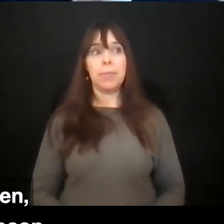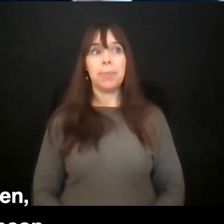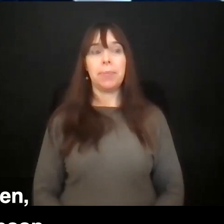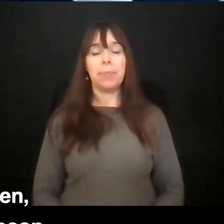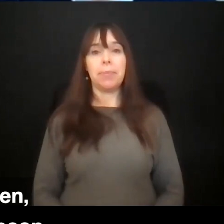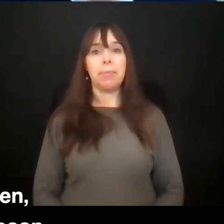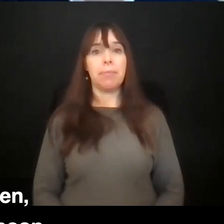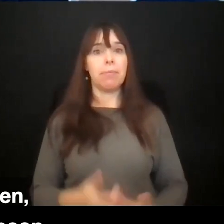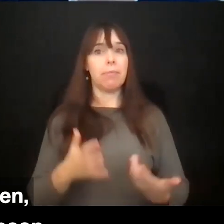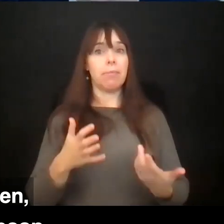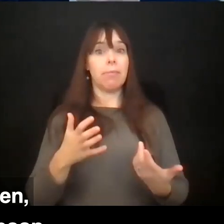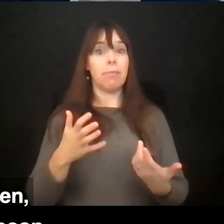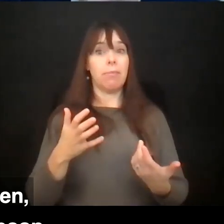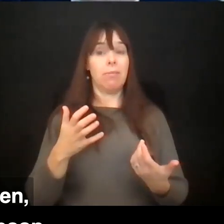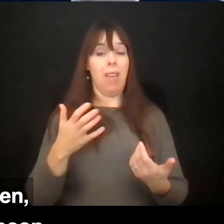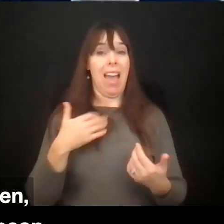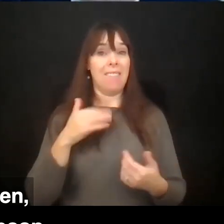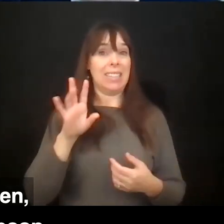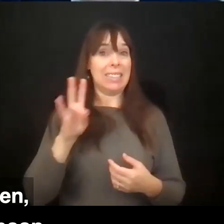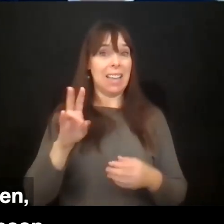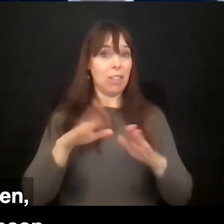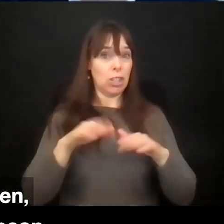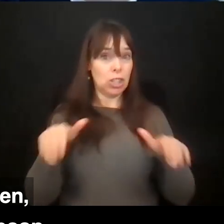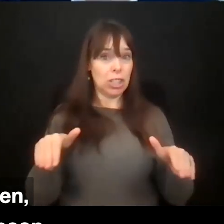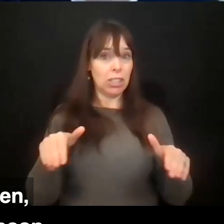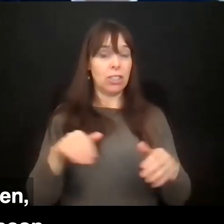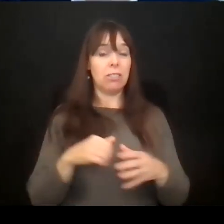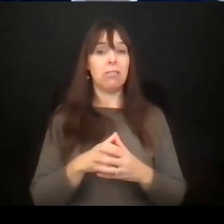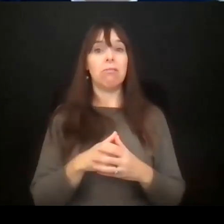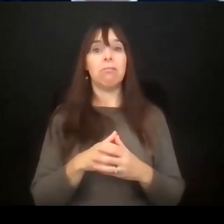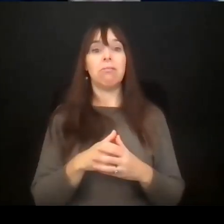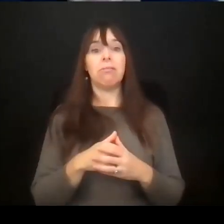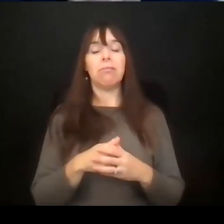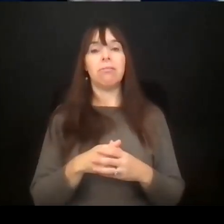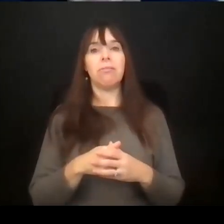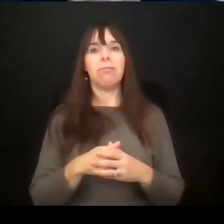She had 7 children, Florence Owens Thompson.